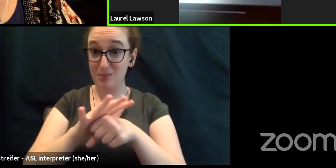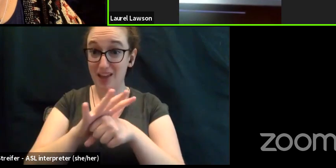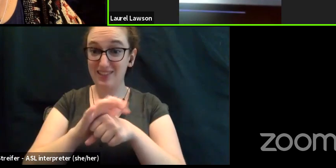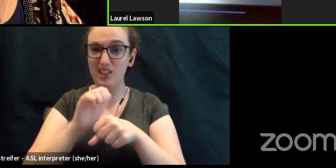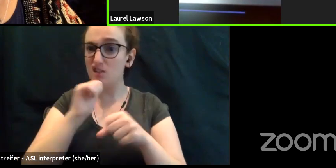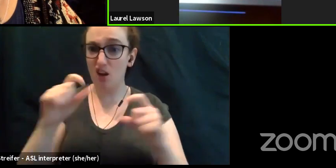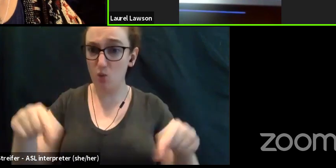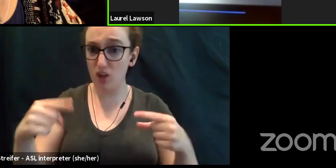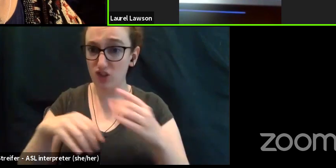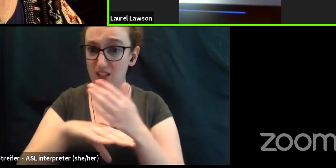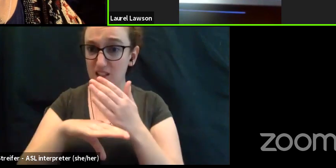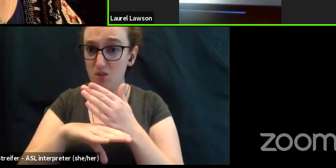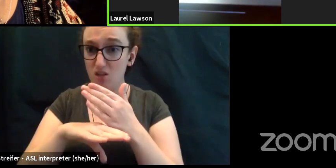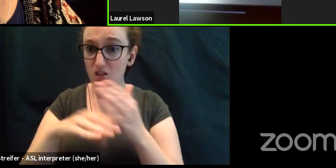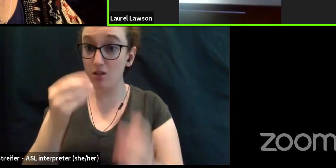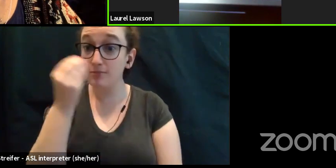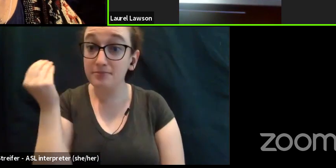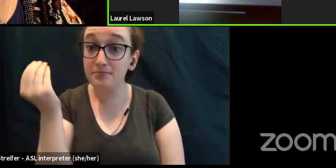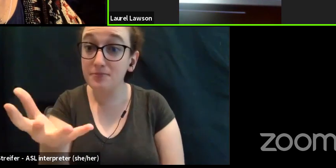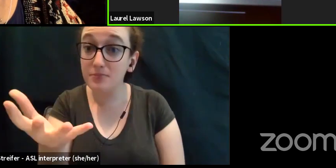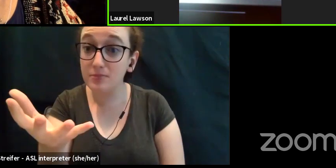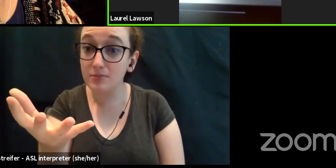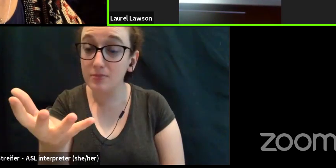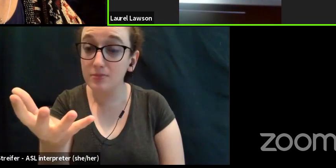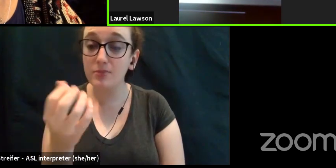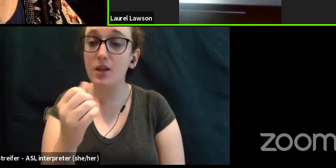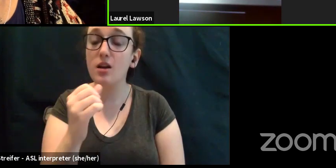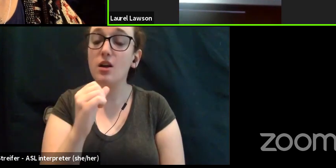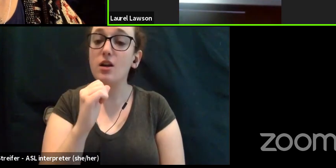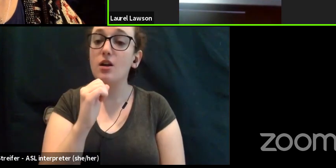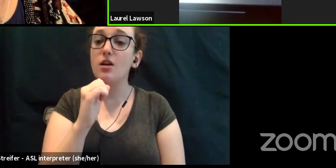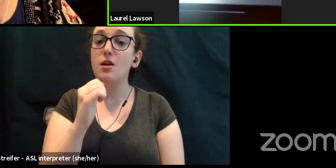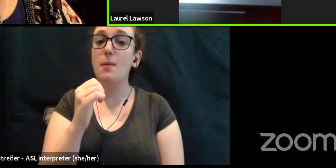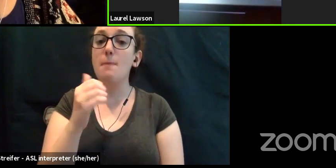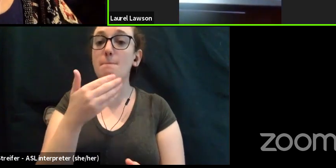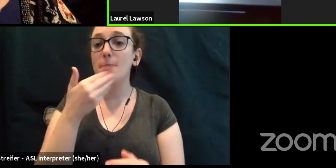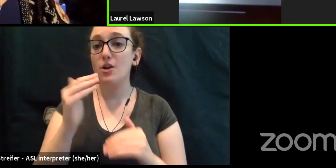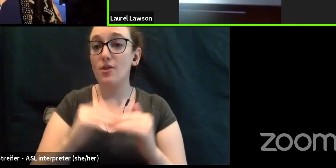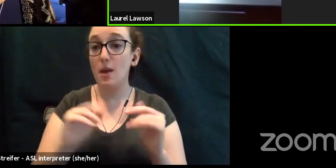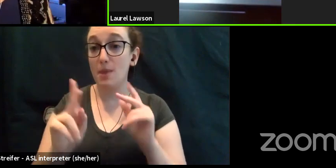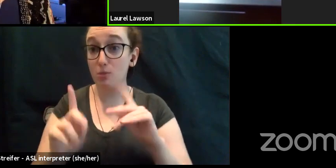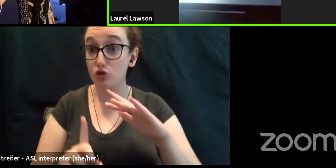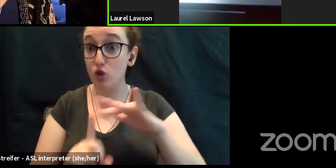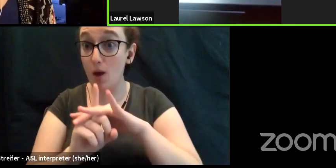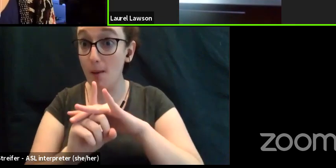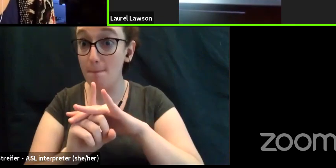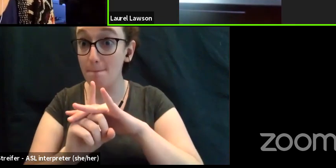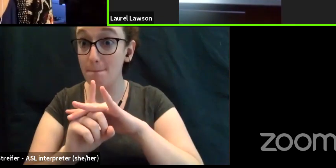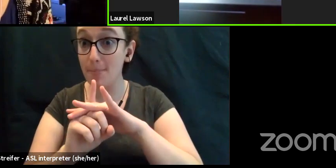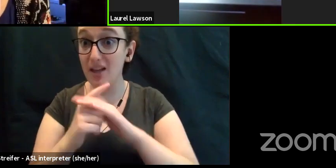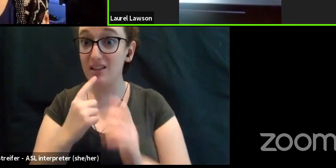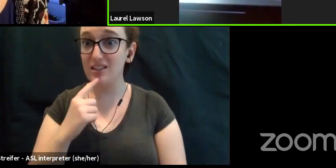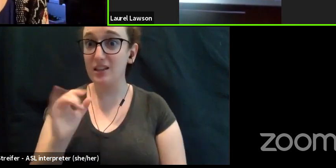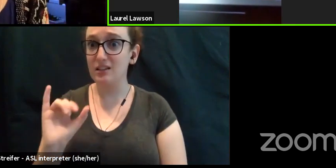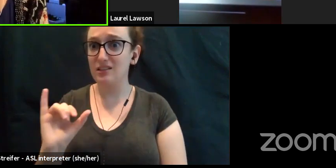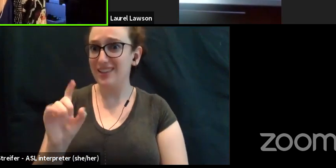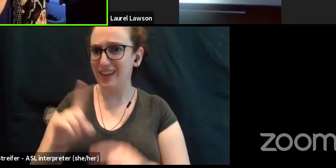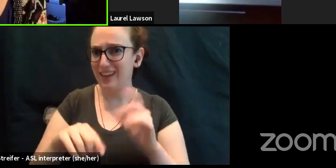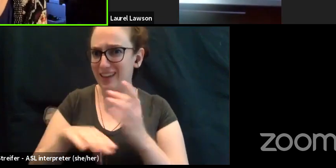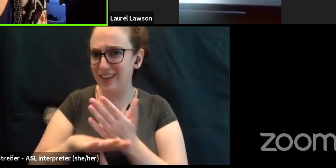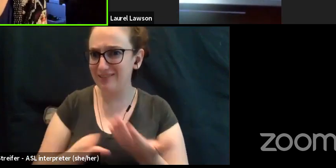so. That's a lot better than having people show up and be like, well, those sure are stairs.